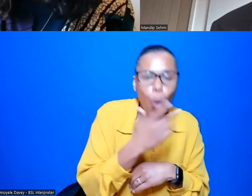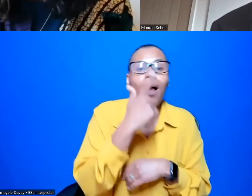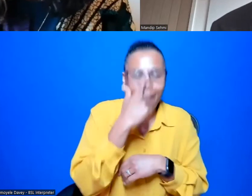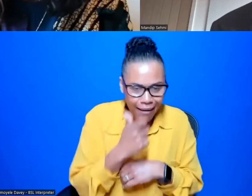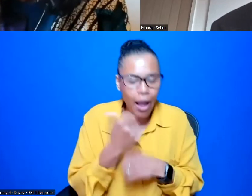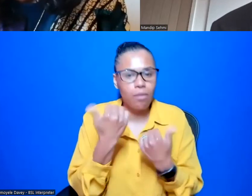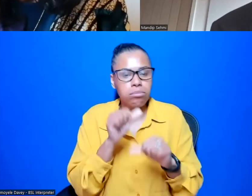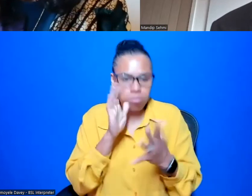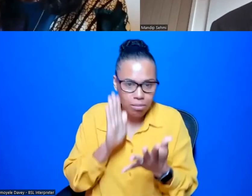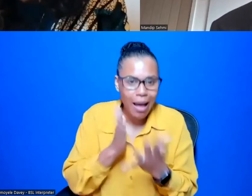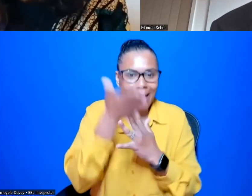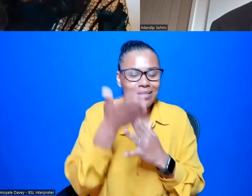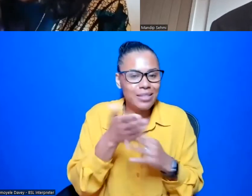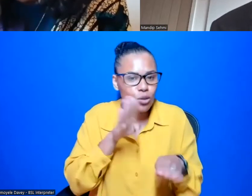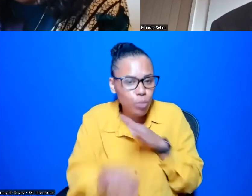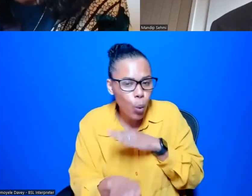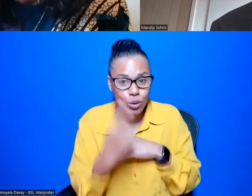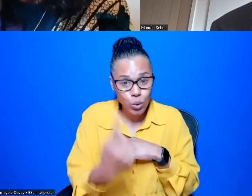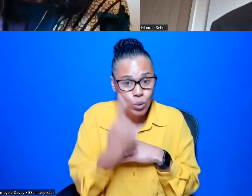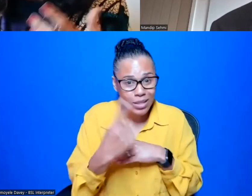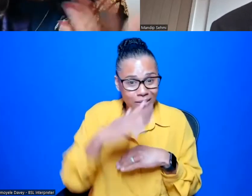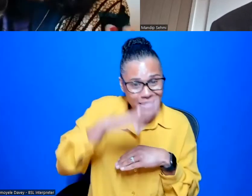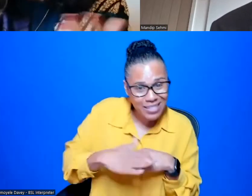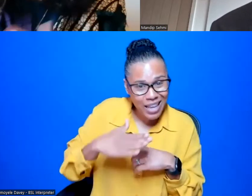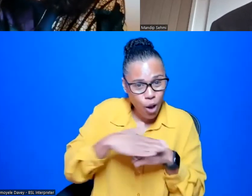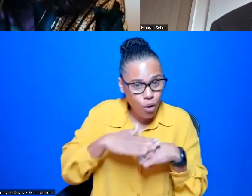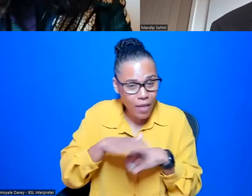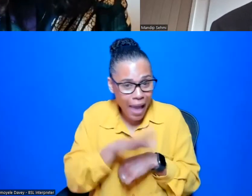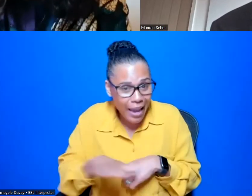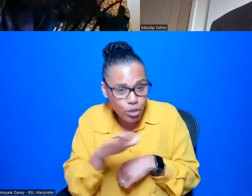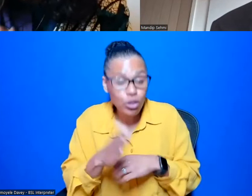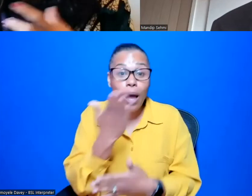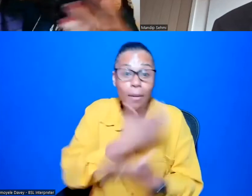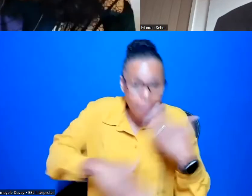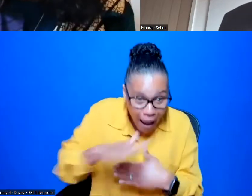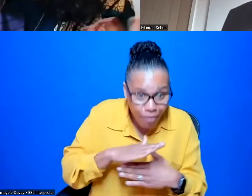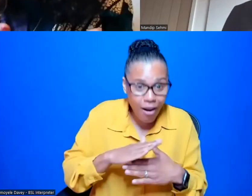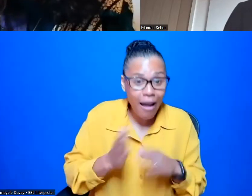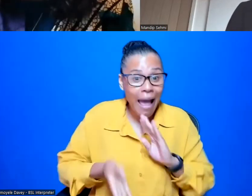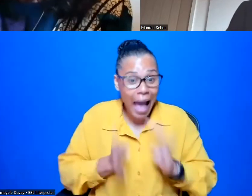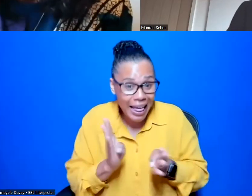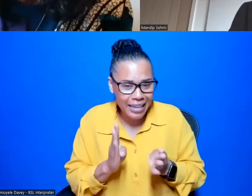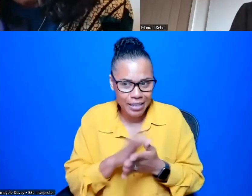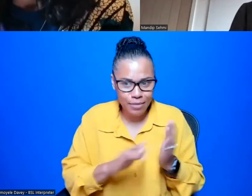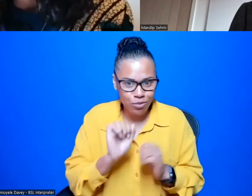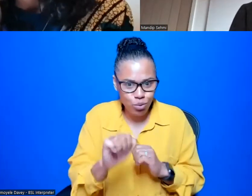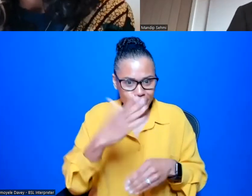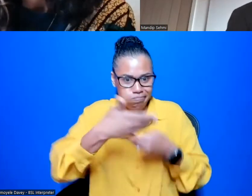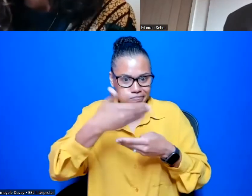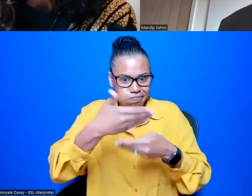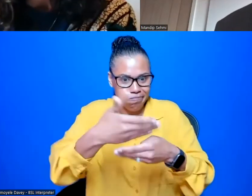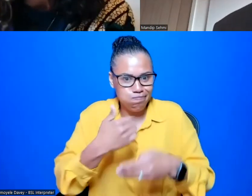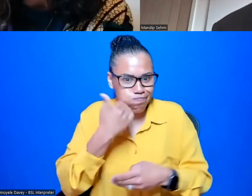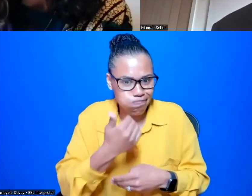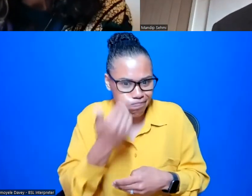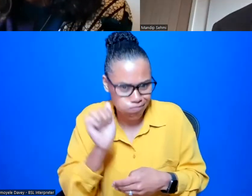a South Asian para-athlete, there have undoubtedly been barriers that you would have faced. And I'd just